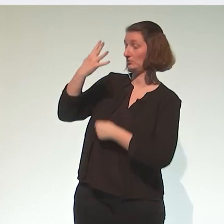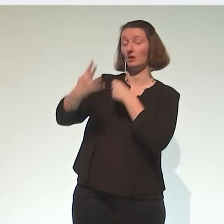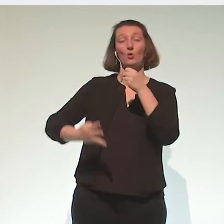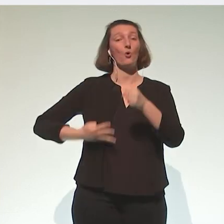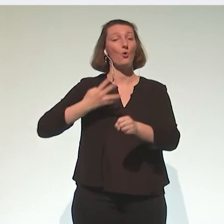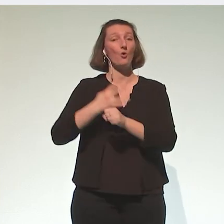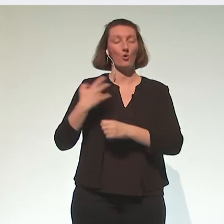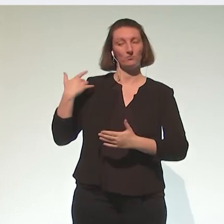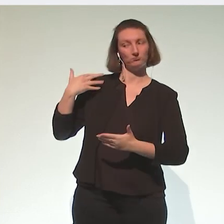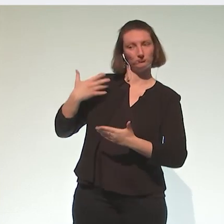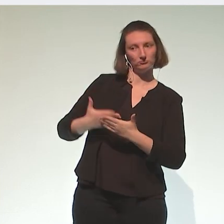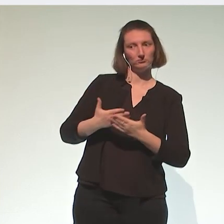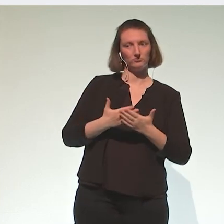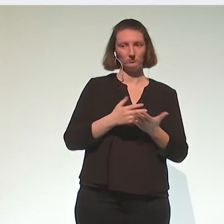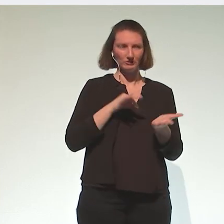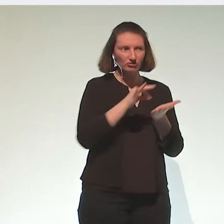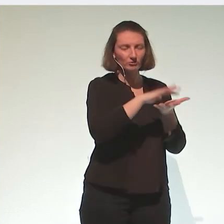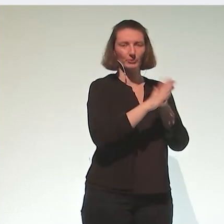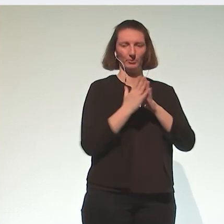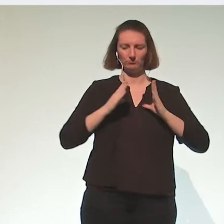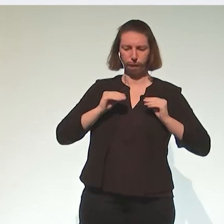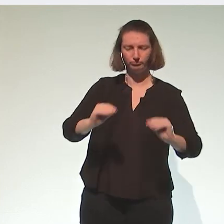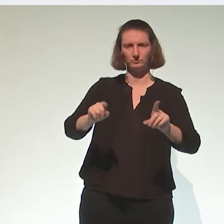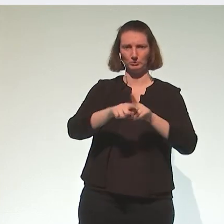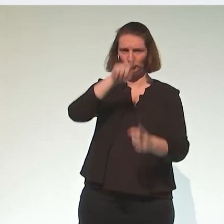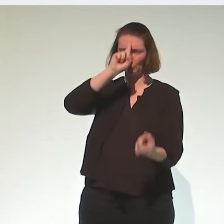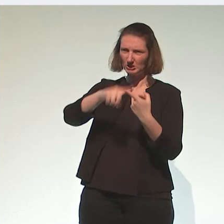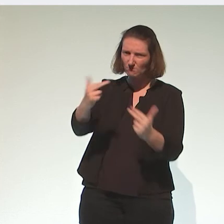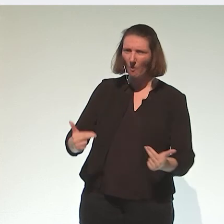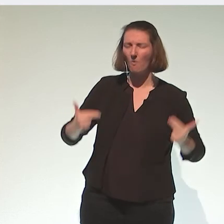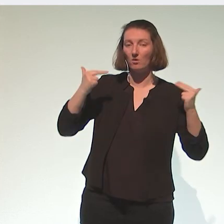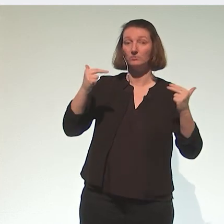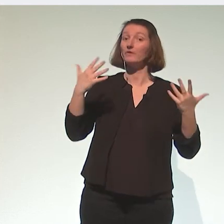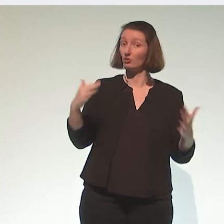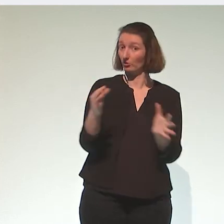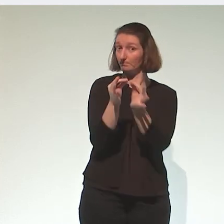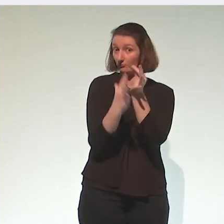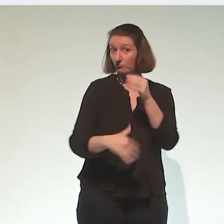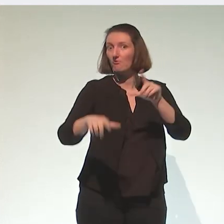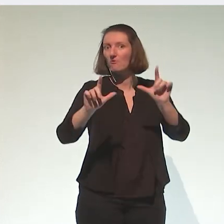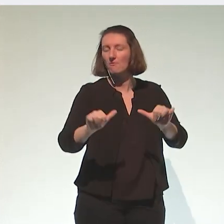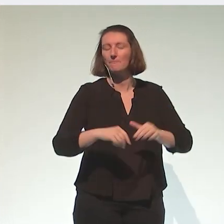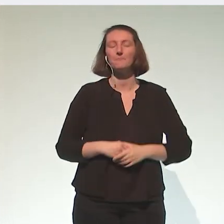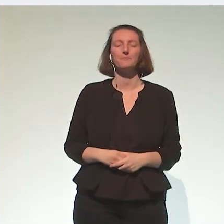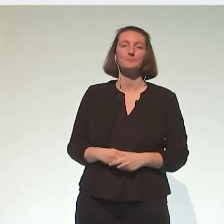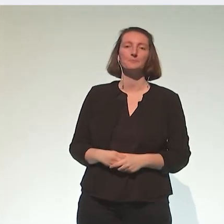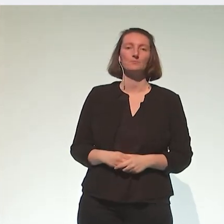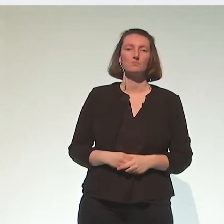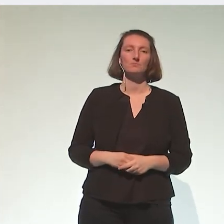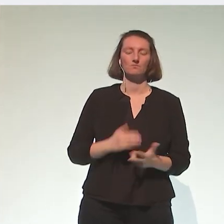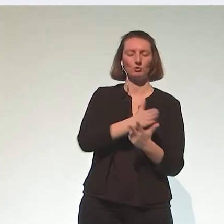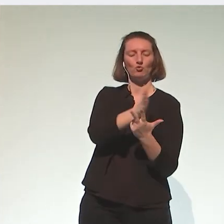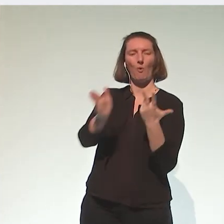with autism. In 4 years, this has led to ambitious successes that are bearing its